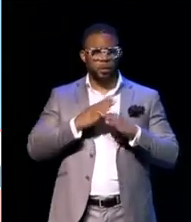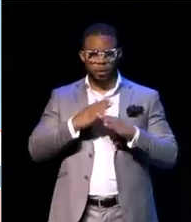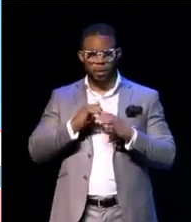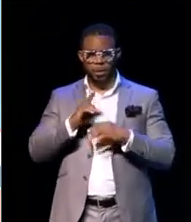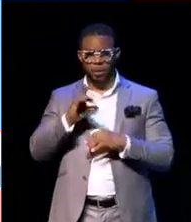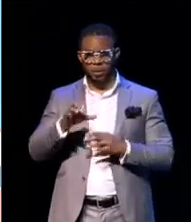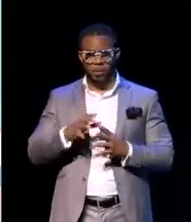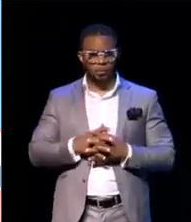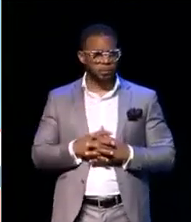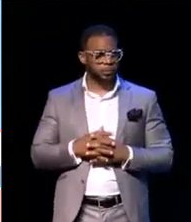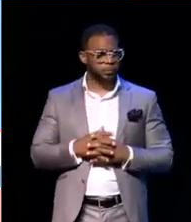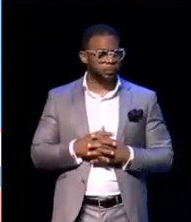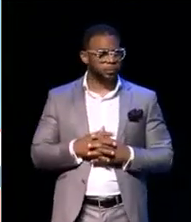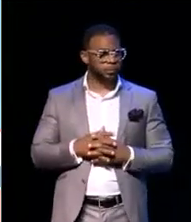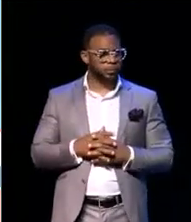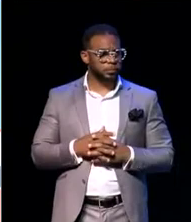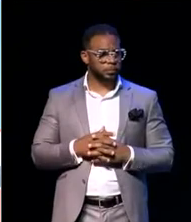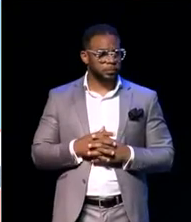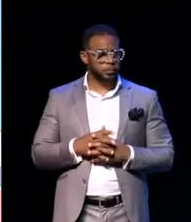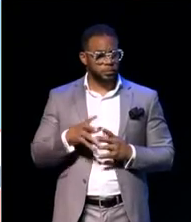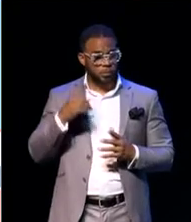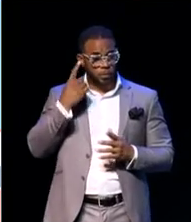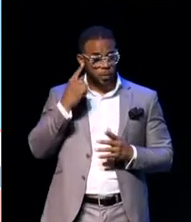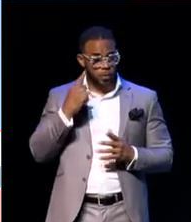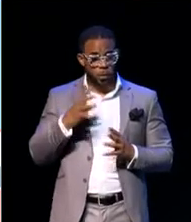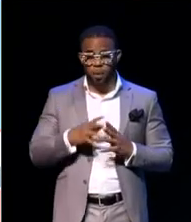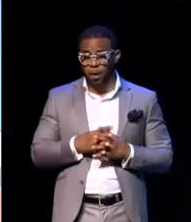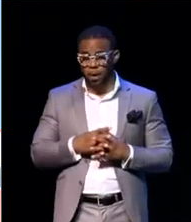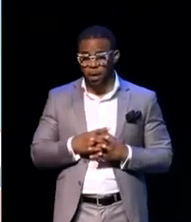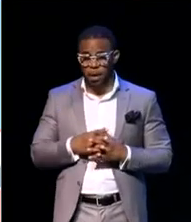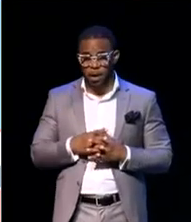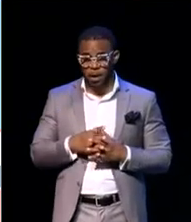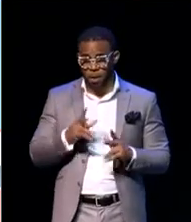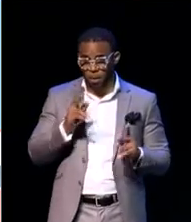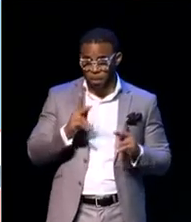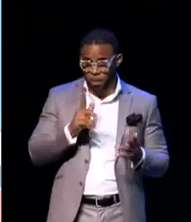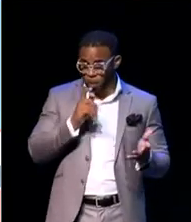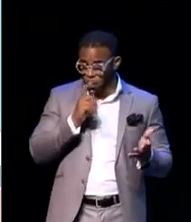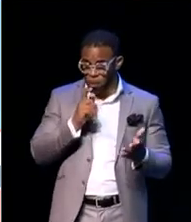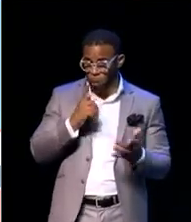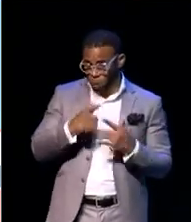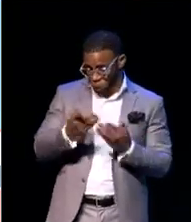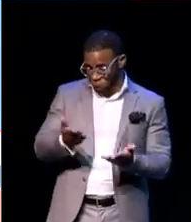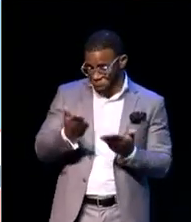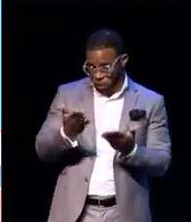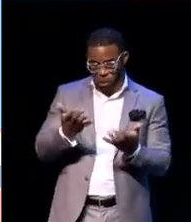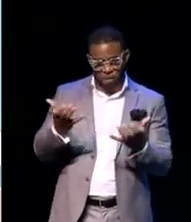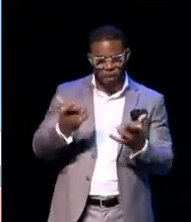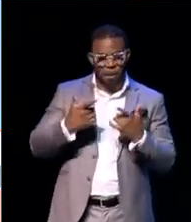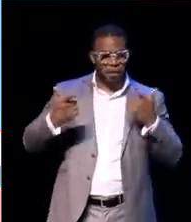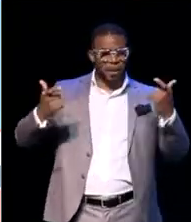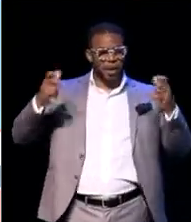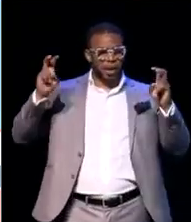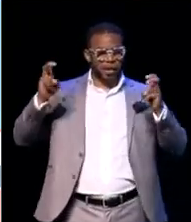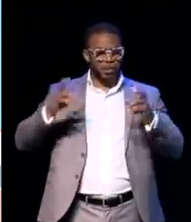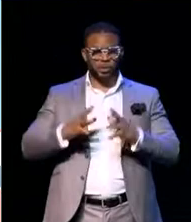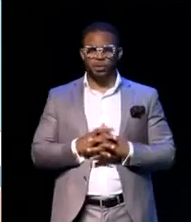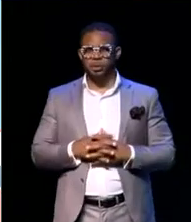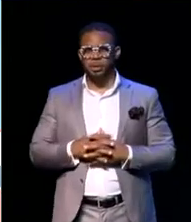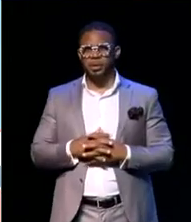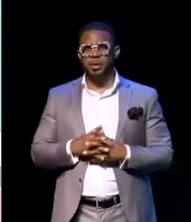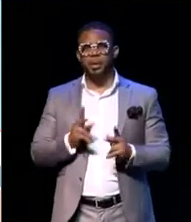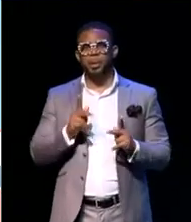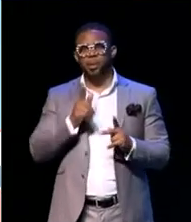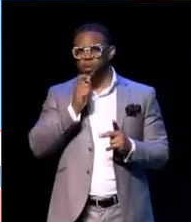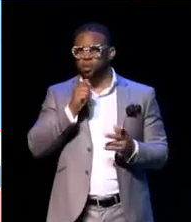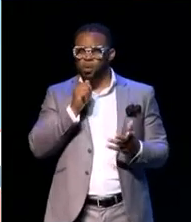in the District of Columbia. For folks who, what you're raising is a much bigger issue. It's